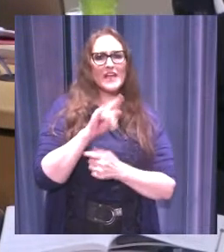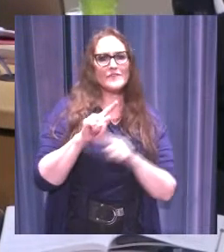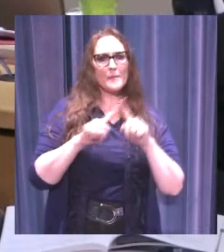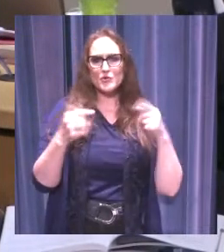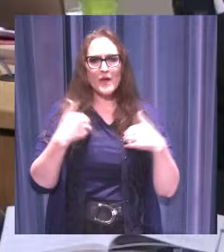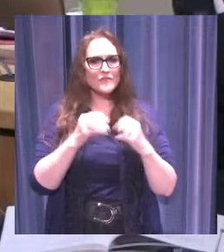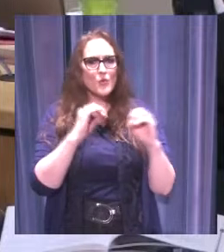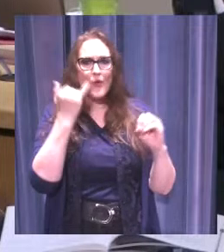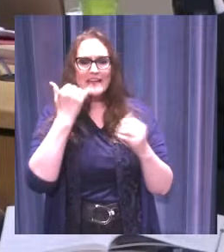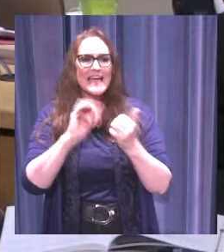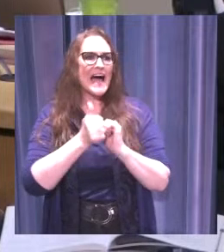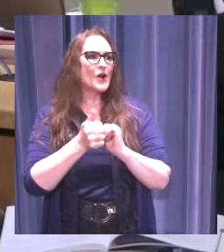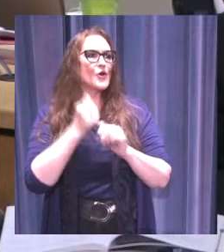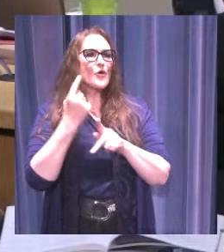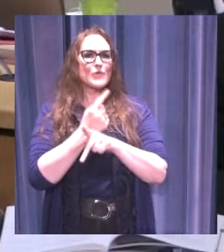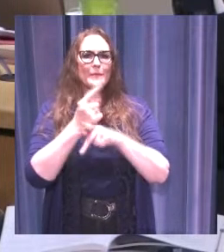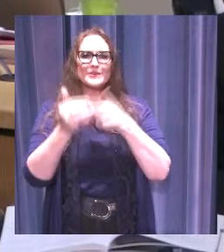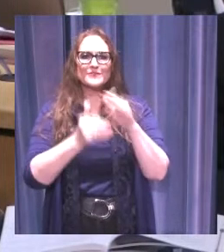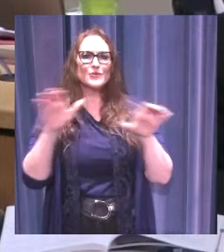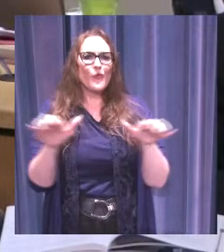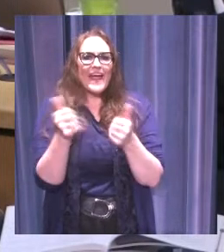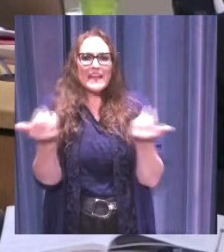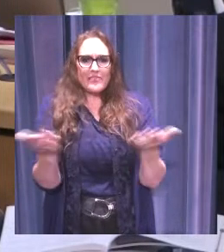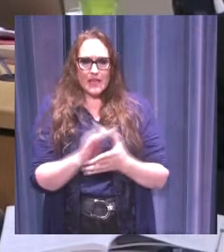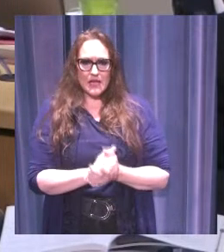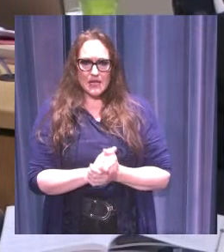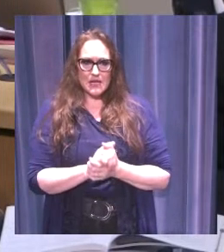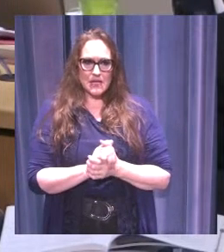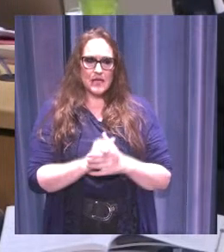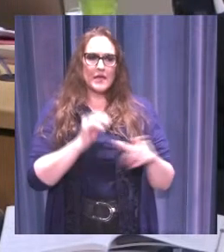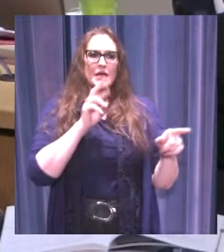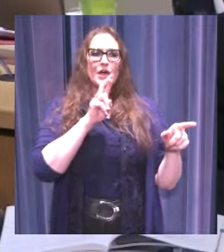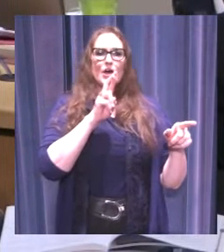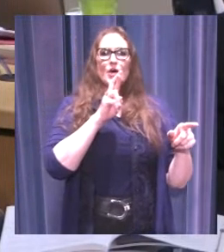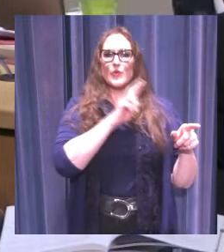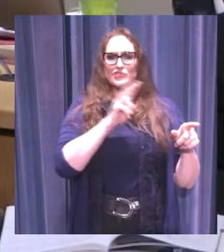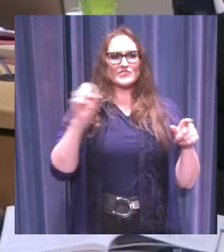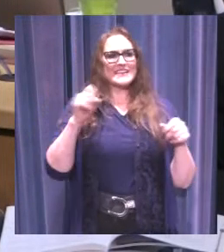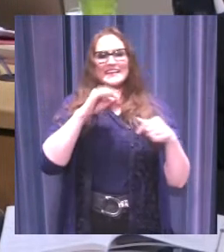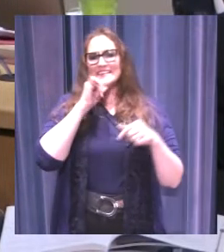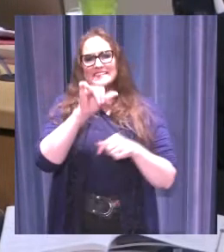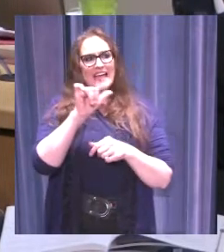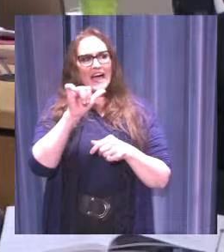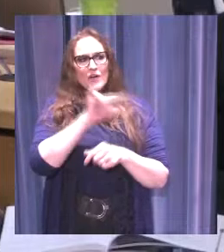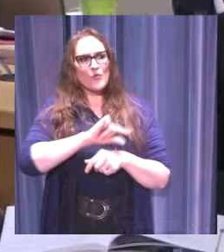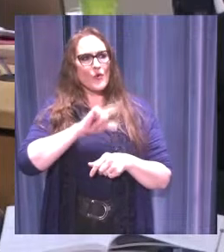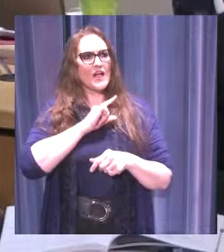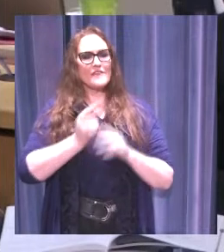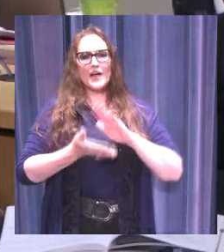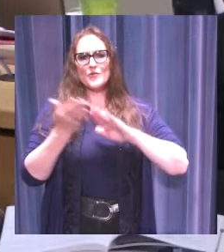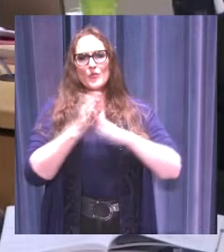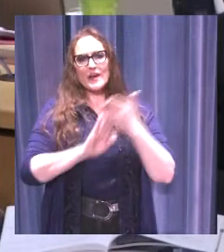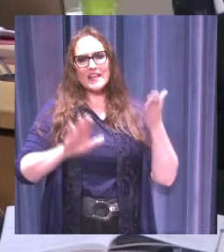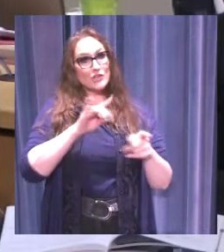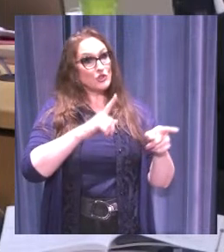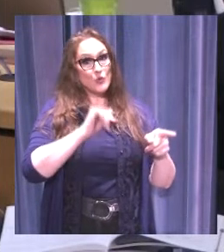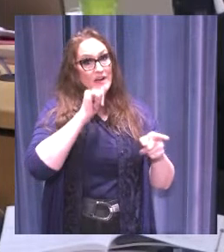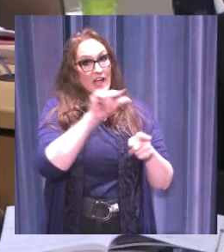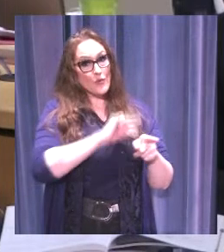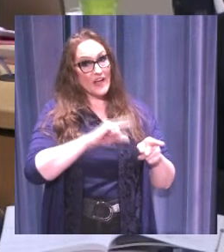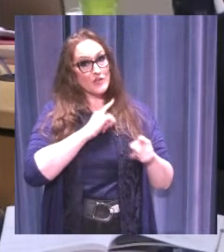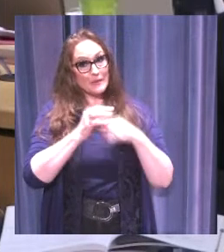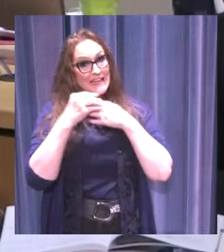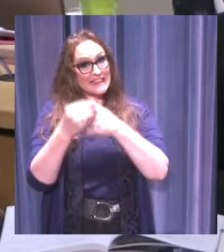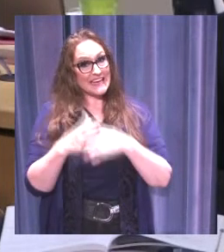you have no idea how to properly go about anything. Richardson Snell is not qualified to run a college, and you are not qualified to be a